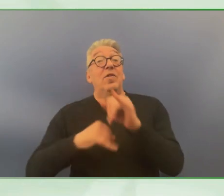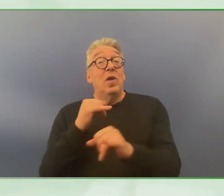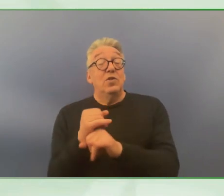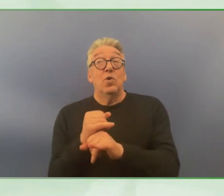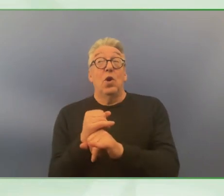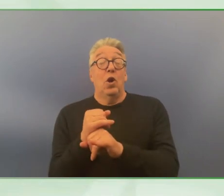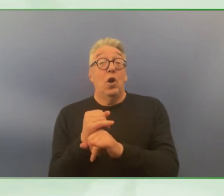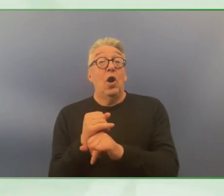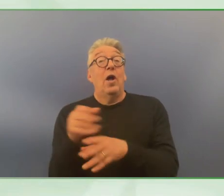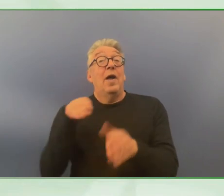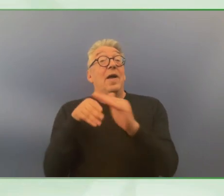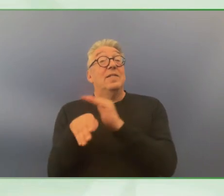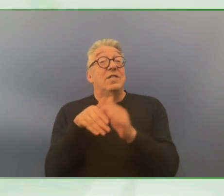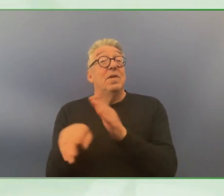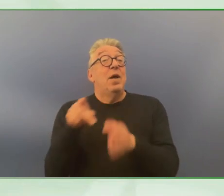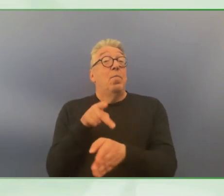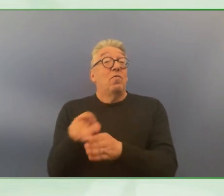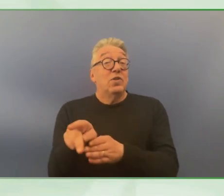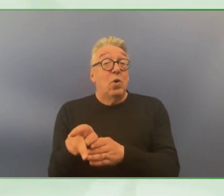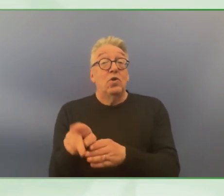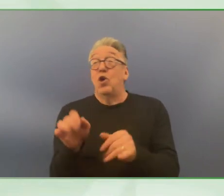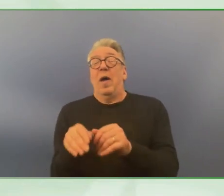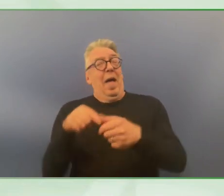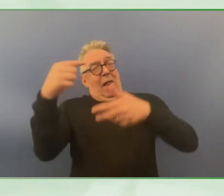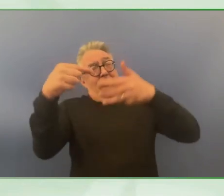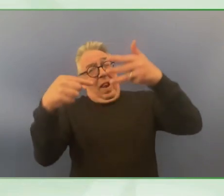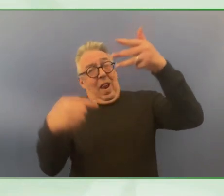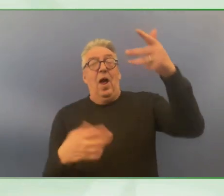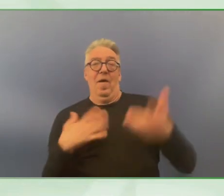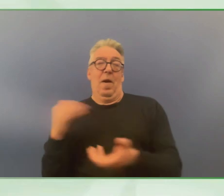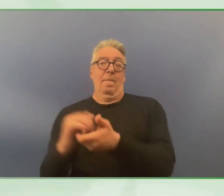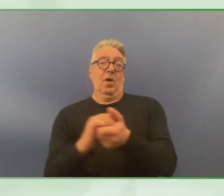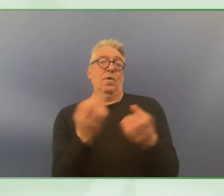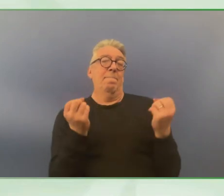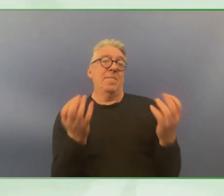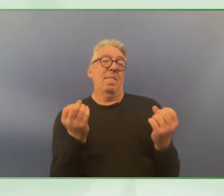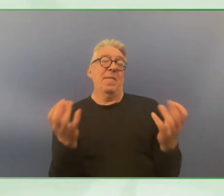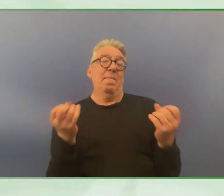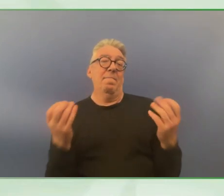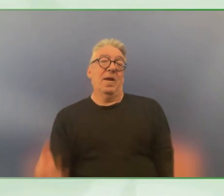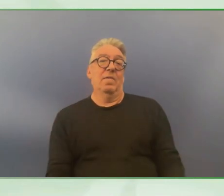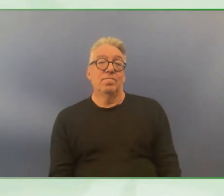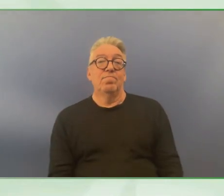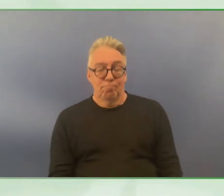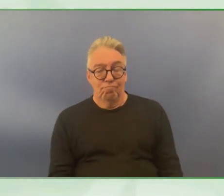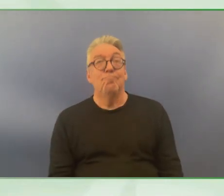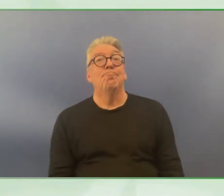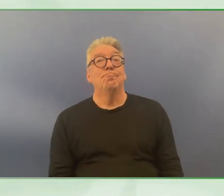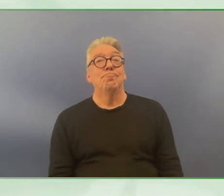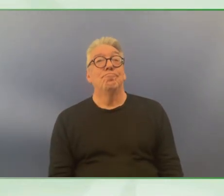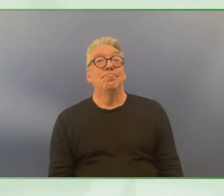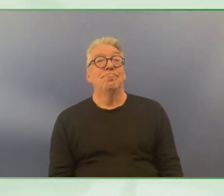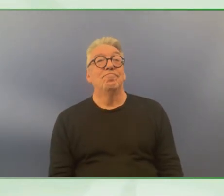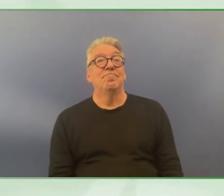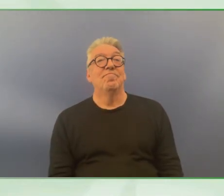Professionals, World Institute on Disability. I'm going to keep going and going and going, GIZ, etc. So all of my friends in the room. So these are the things that we